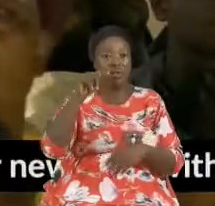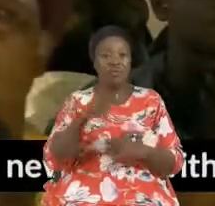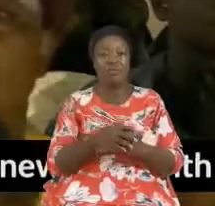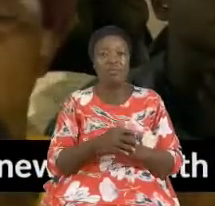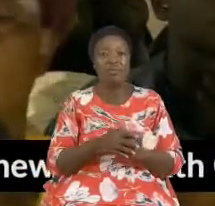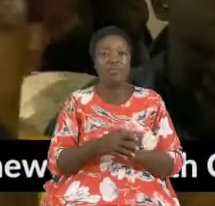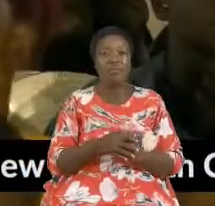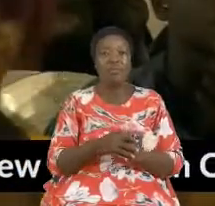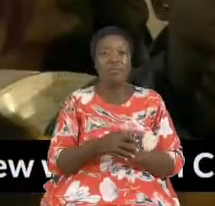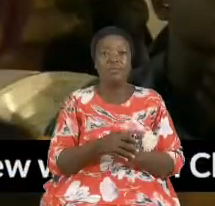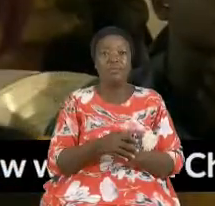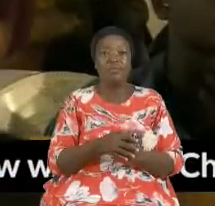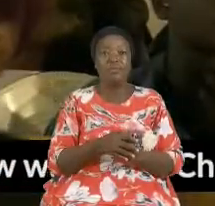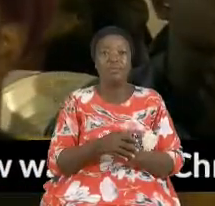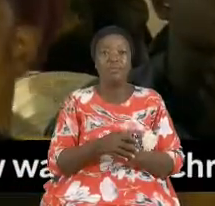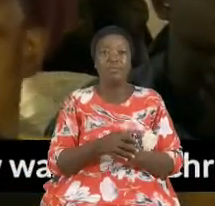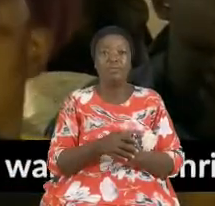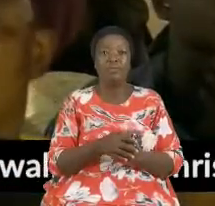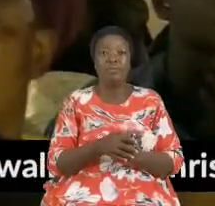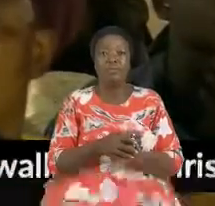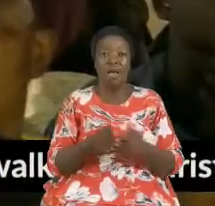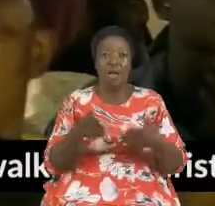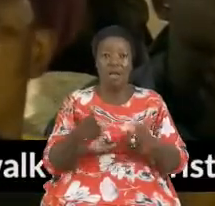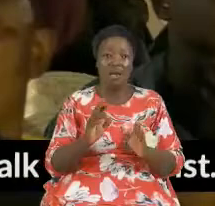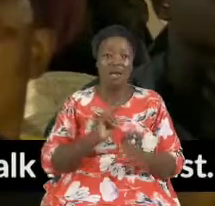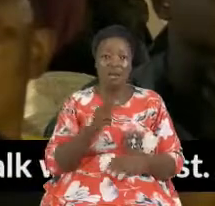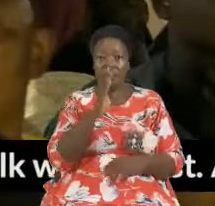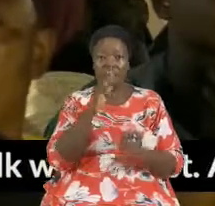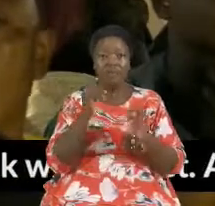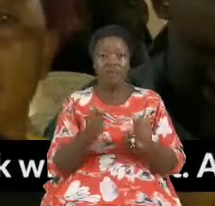and send it to the link on your screen.